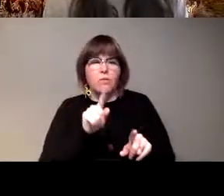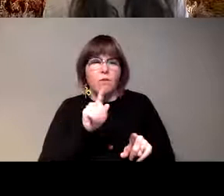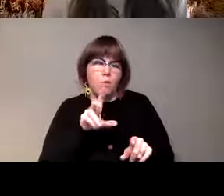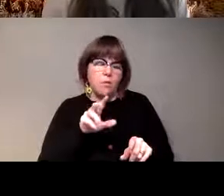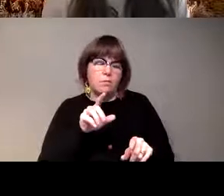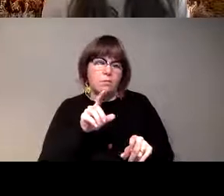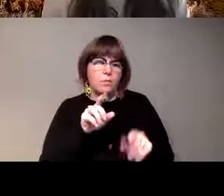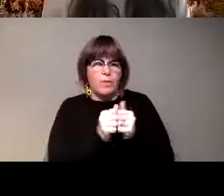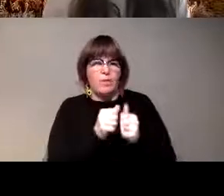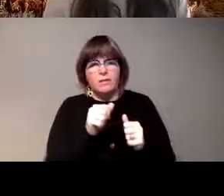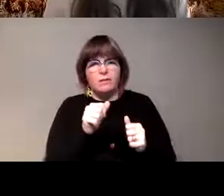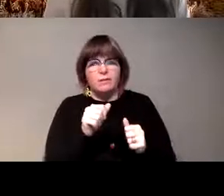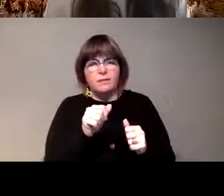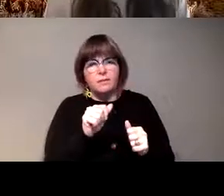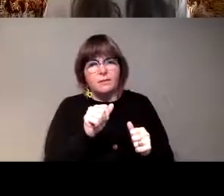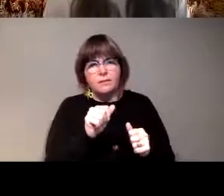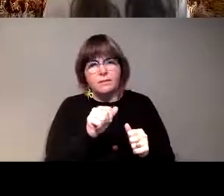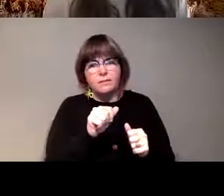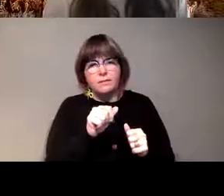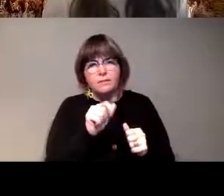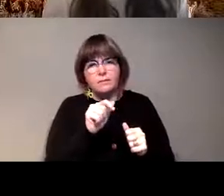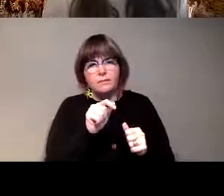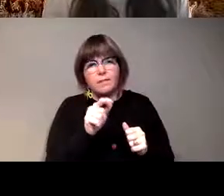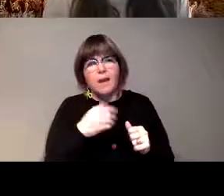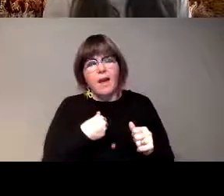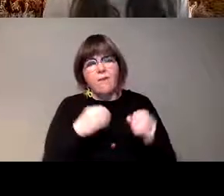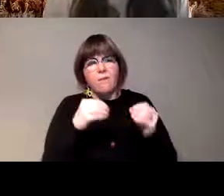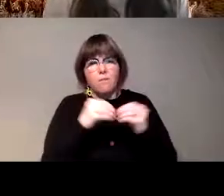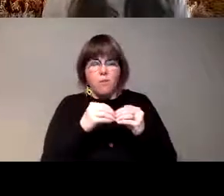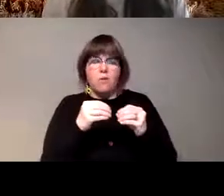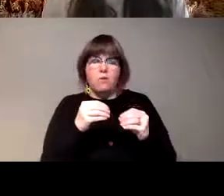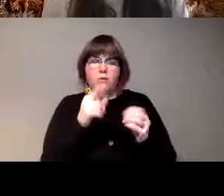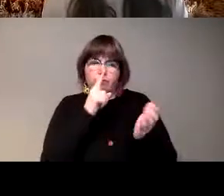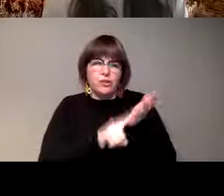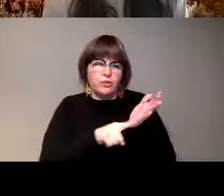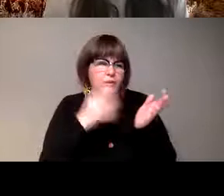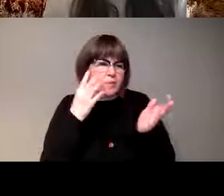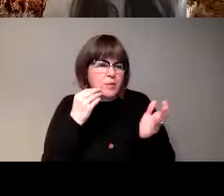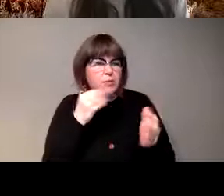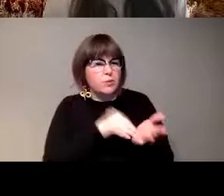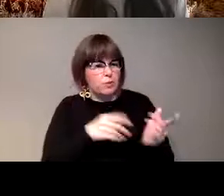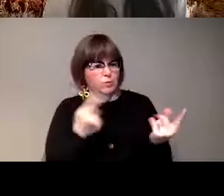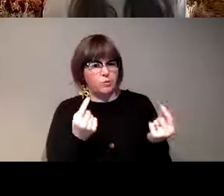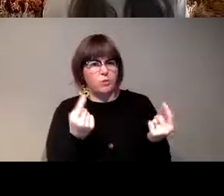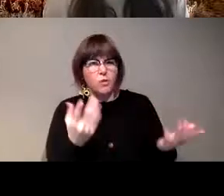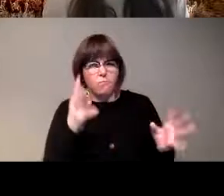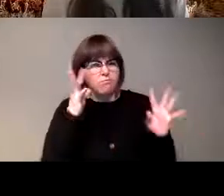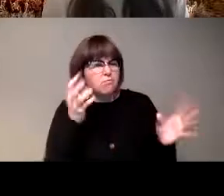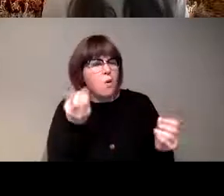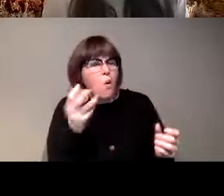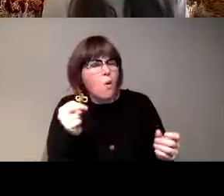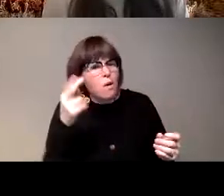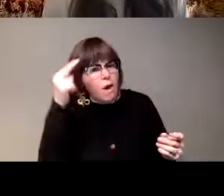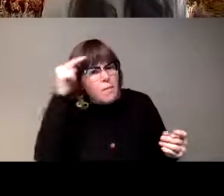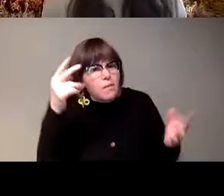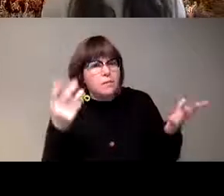section. And there's even in this an extensive research experience that allows students to basically generate their own hypotheses and